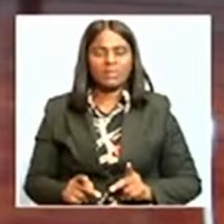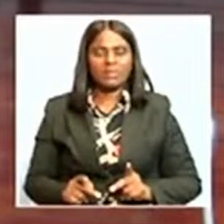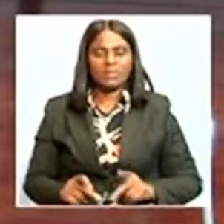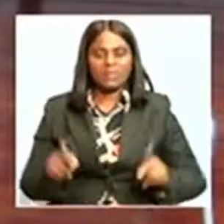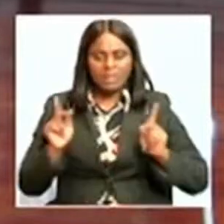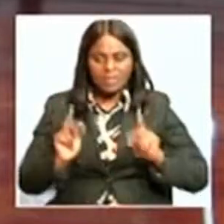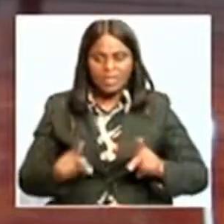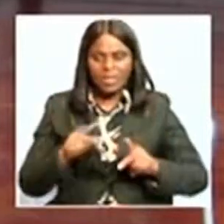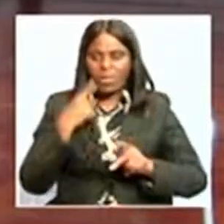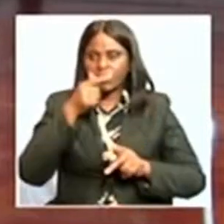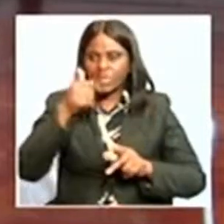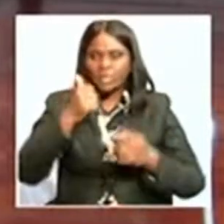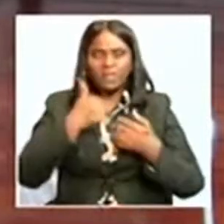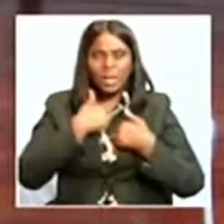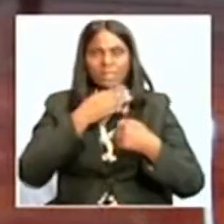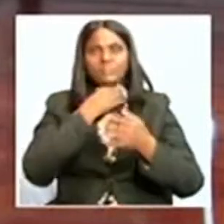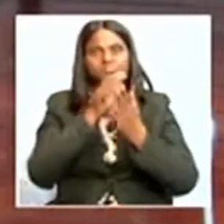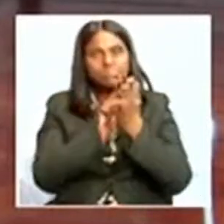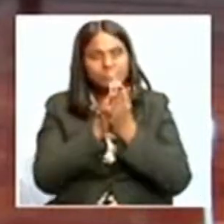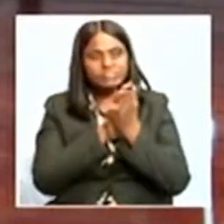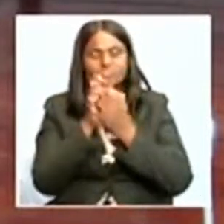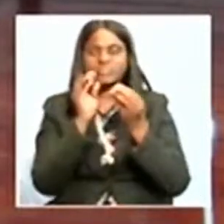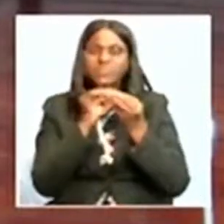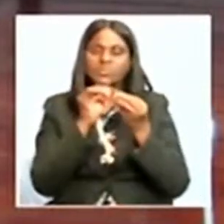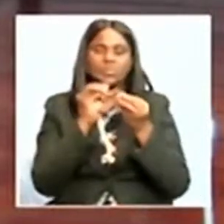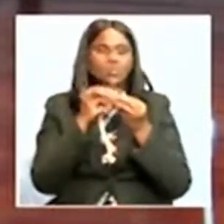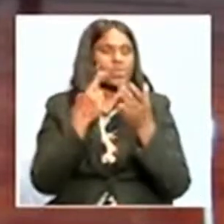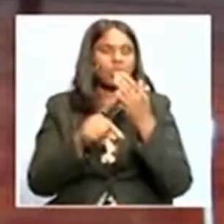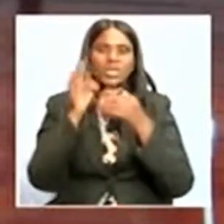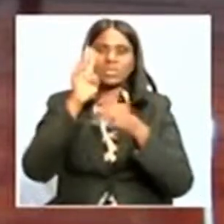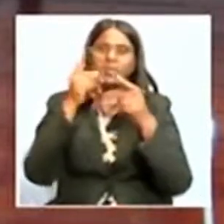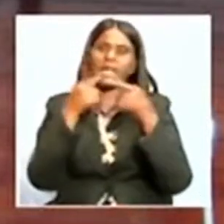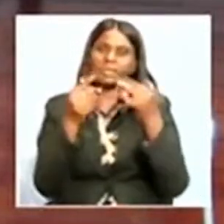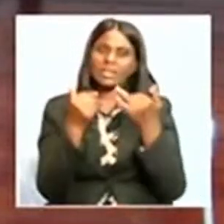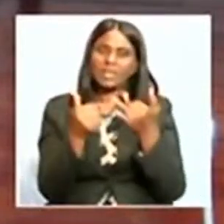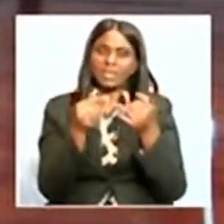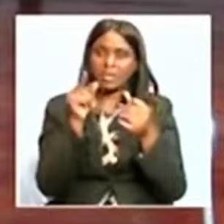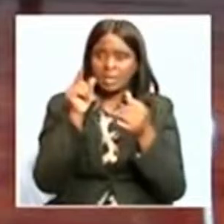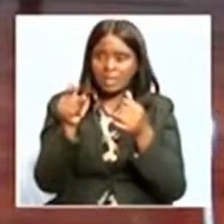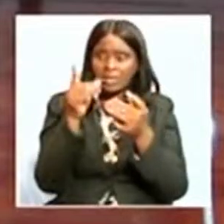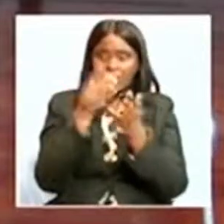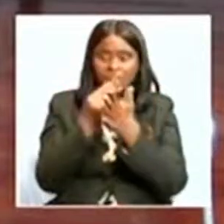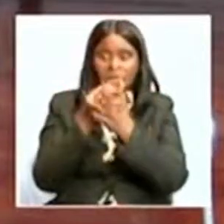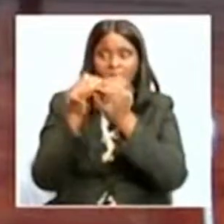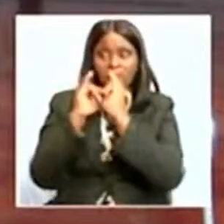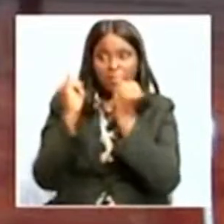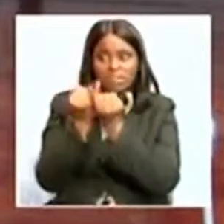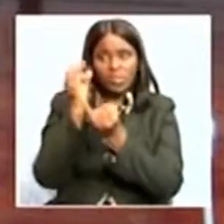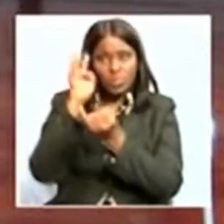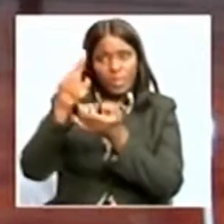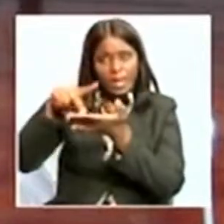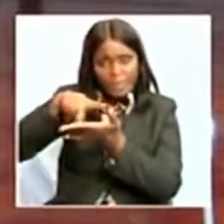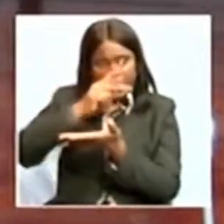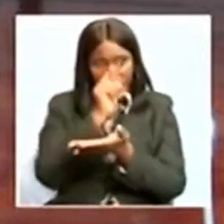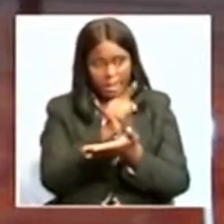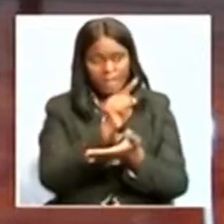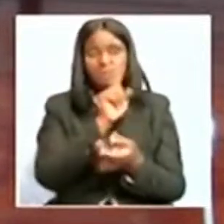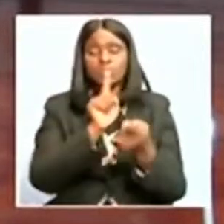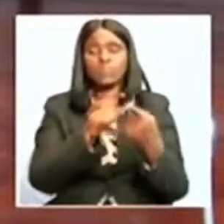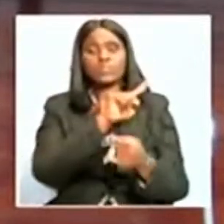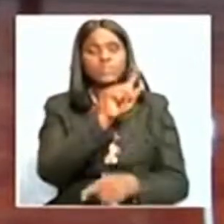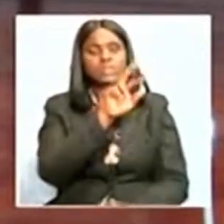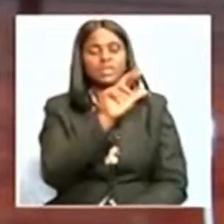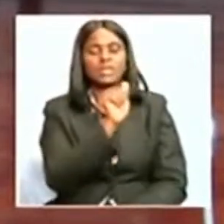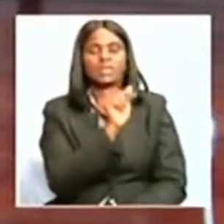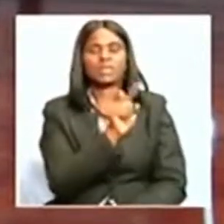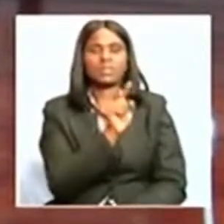who is earning interest. So what will happen is that that financial institution will pay to ZRA,